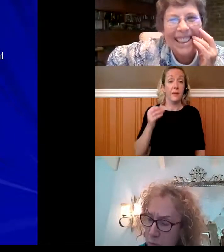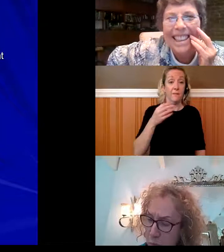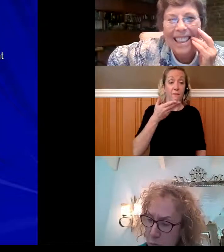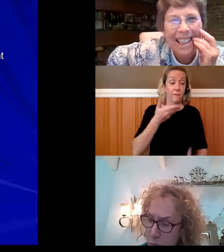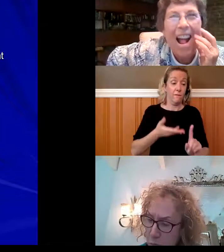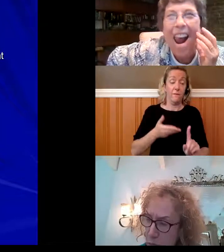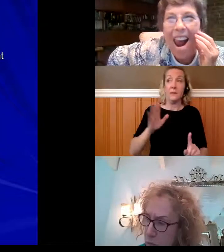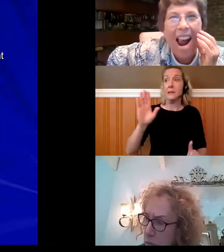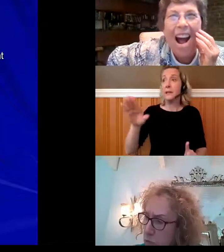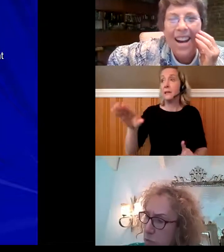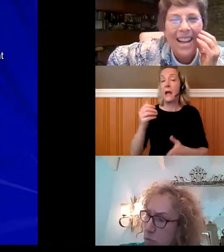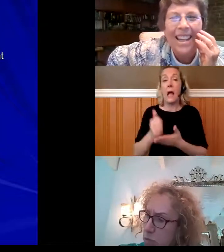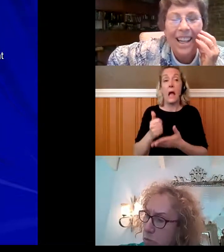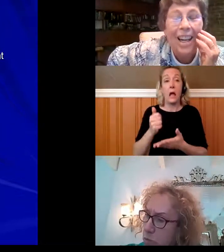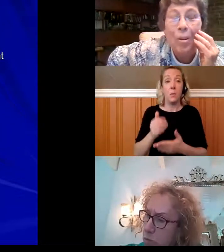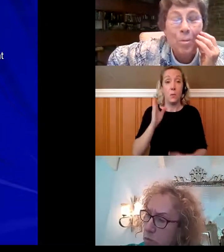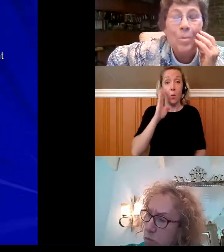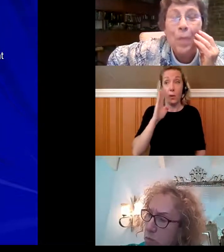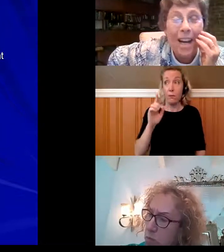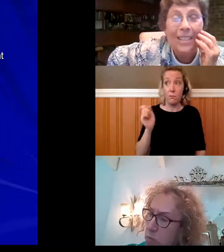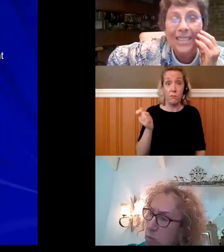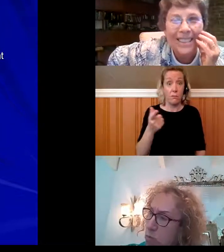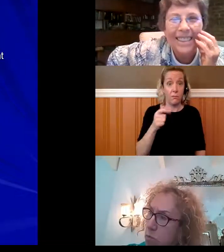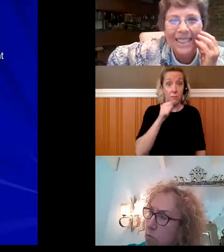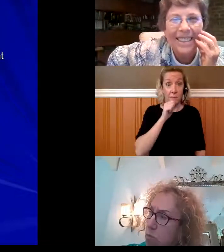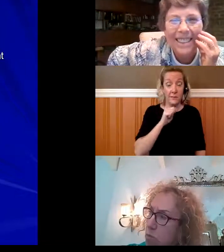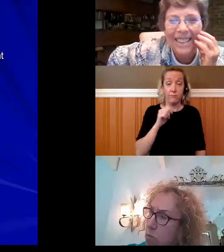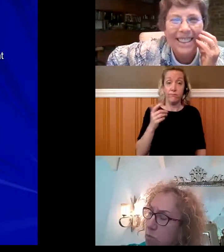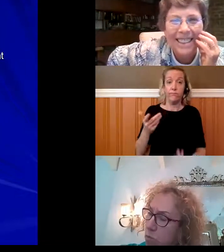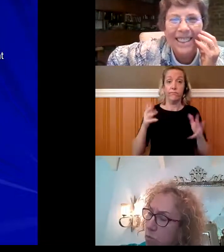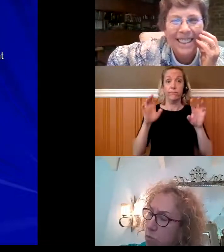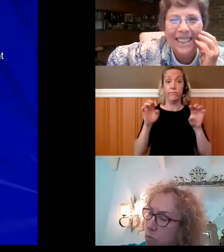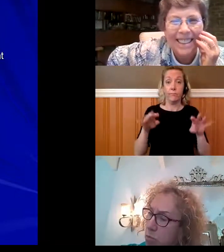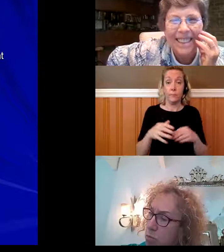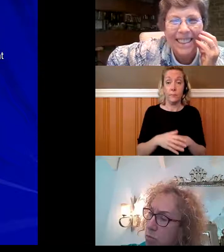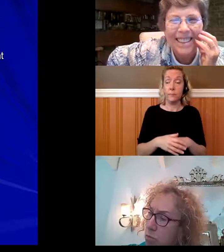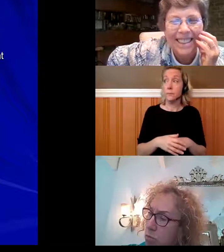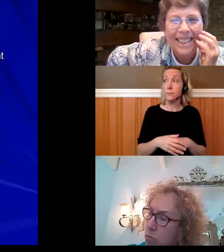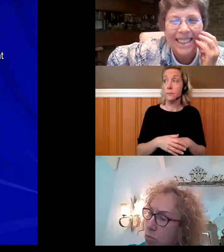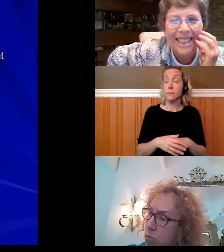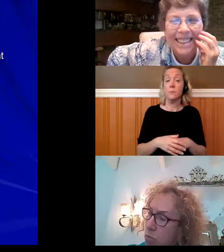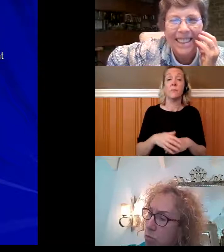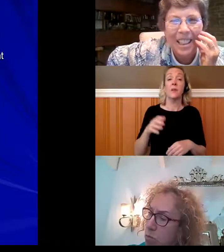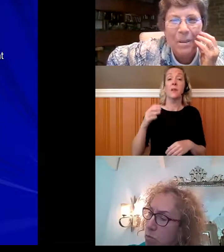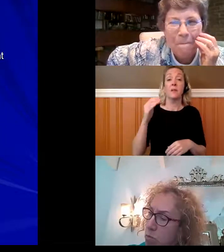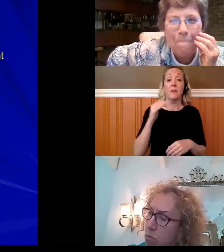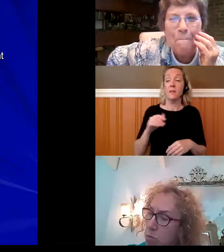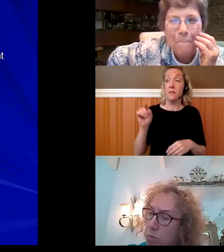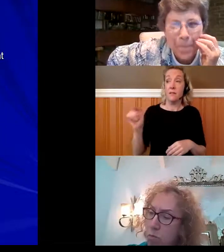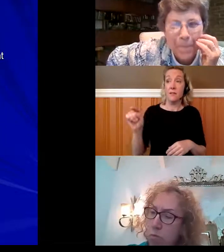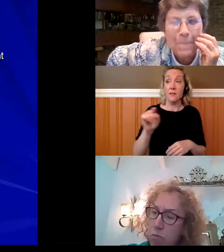or solicit help, and then the helper's inability